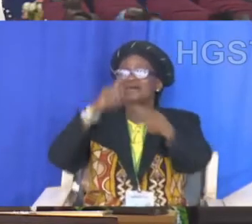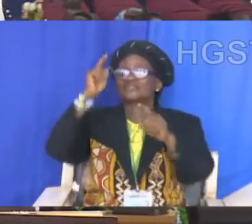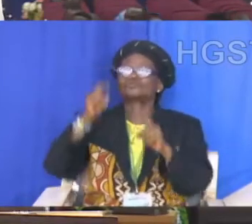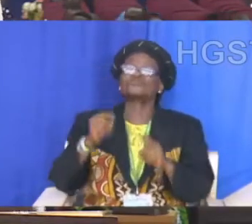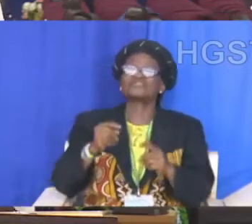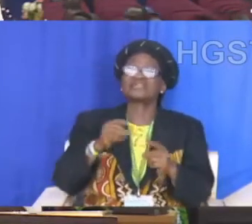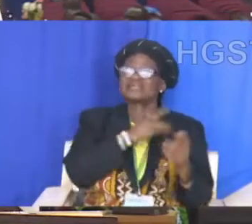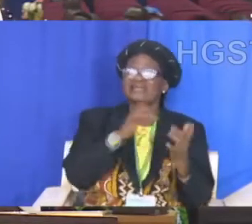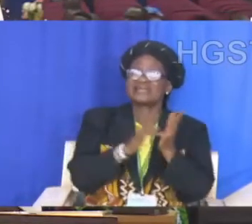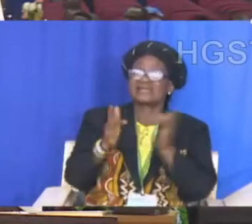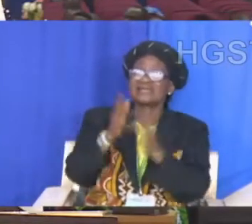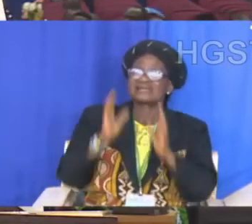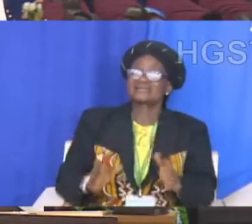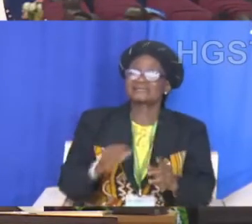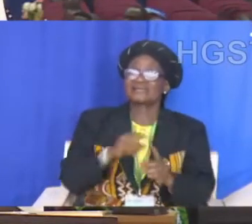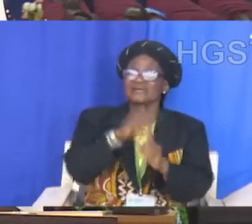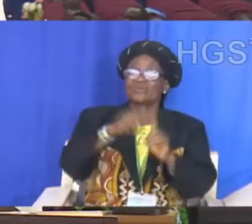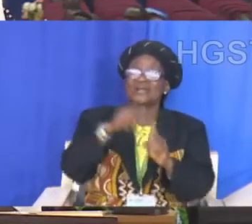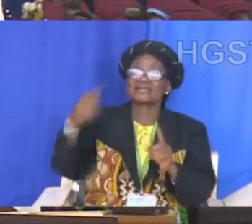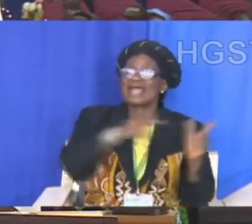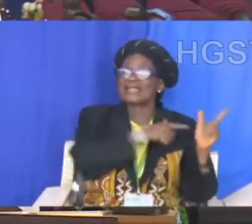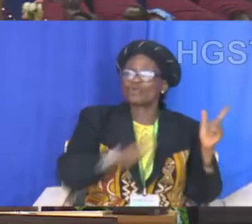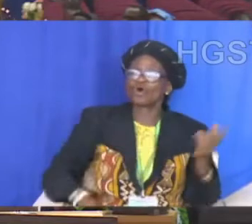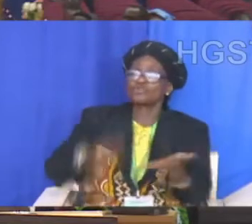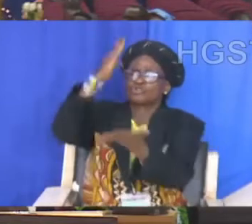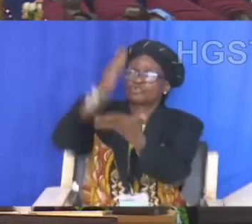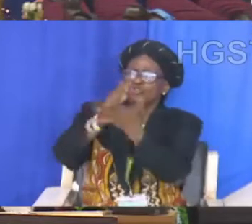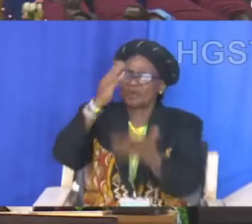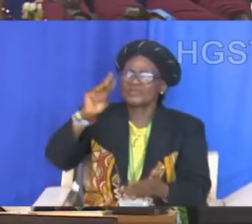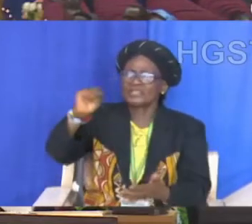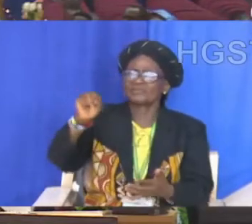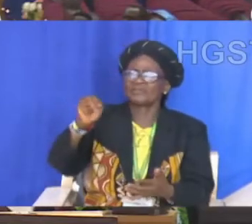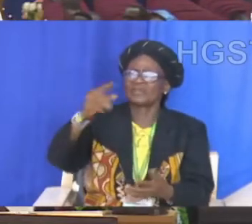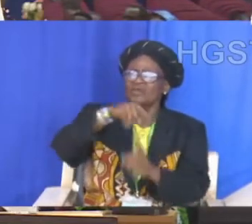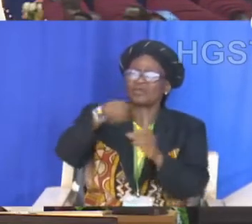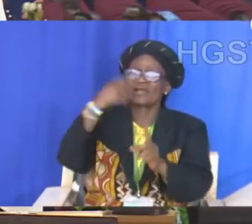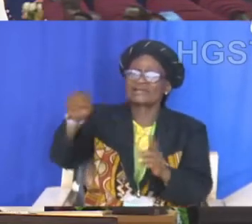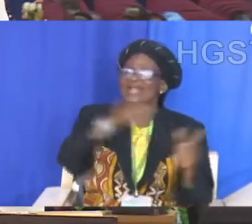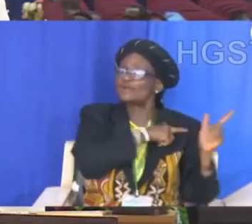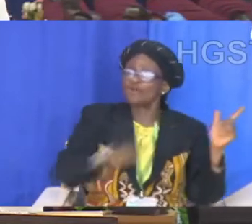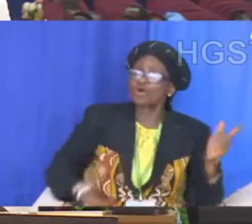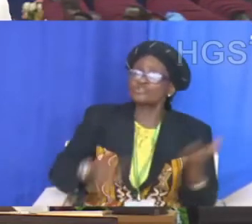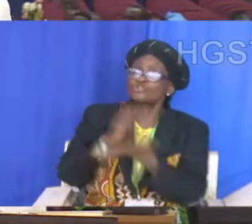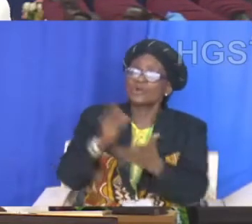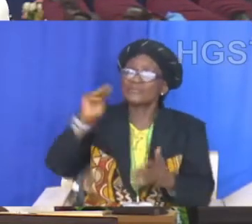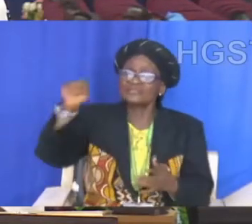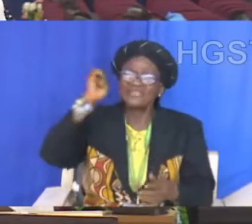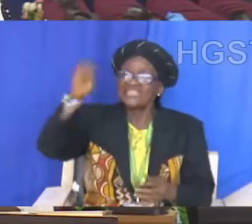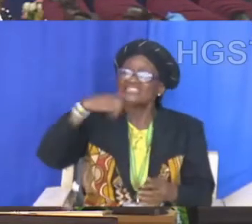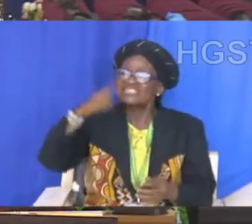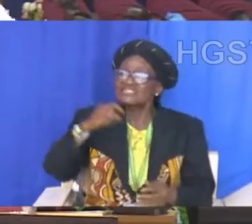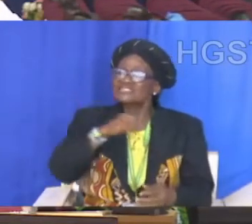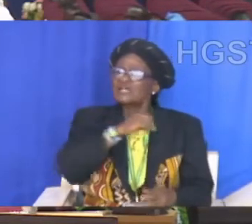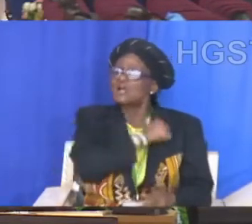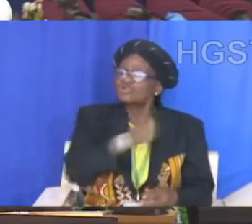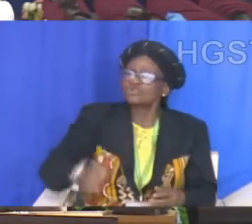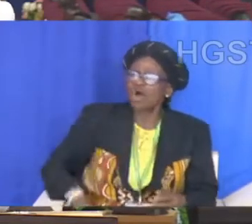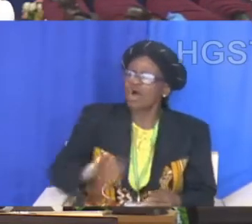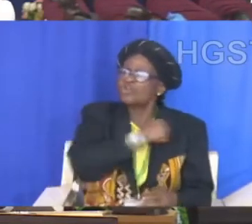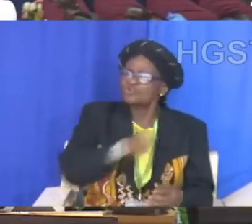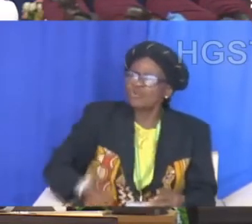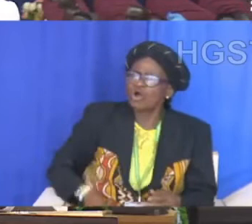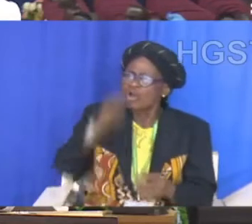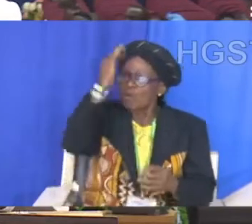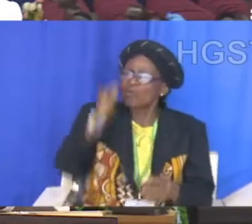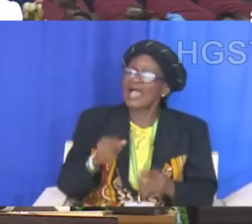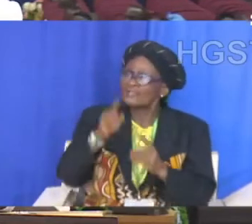the Lord stopped him. And when the Lord stopped him, he said, "Saul, Saul, why are you persecuting me?